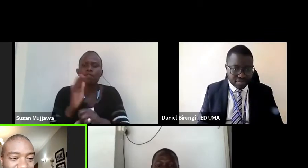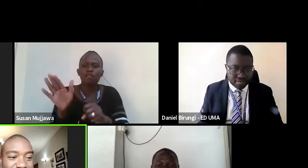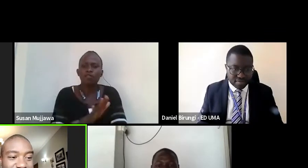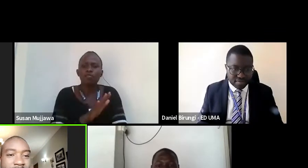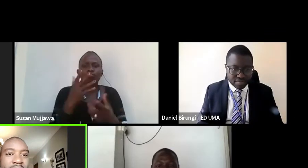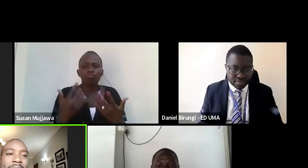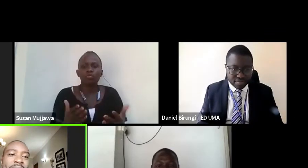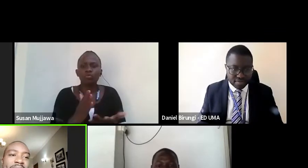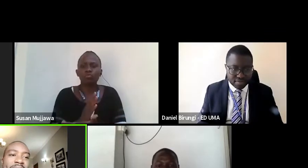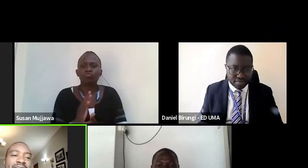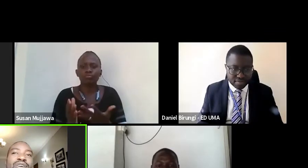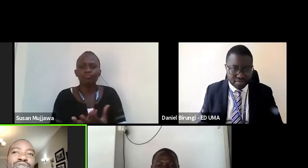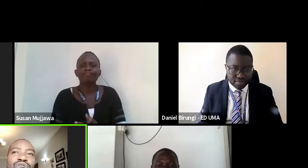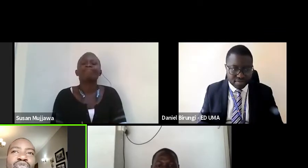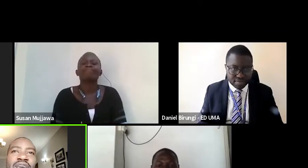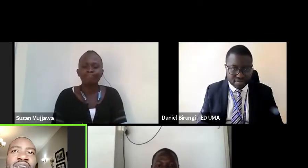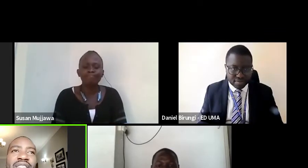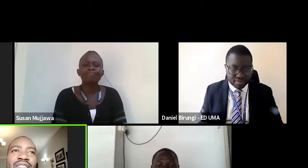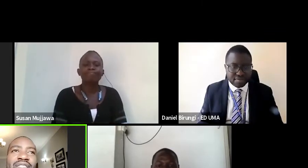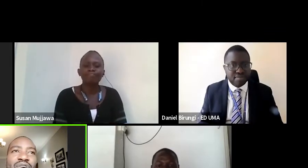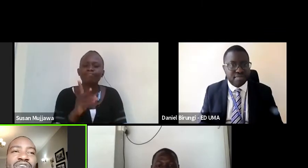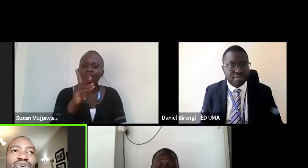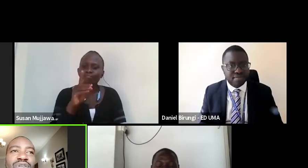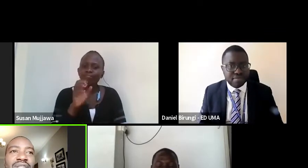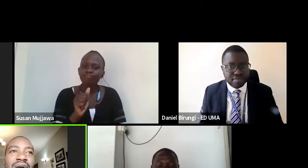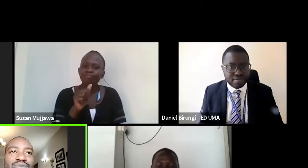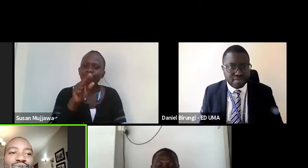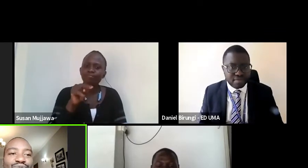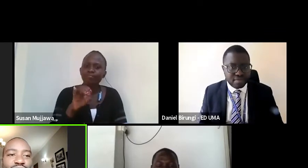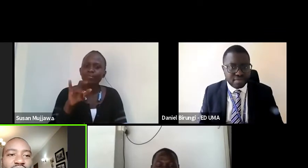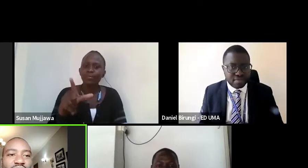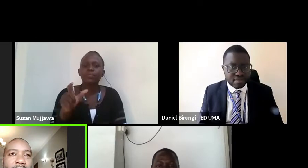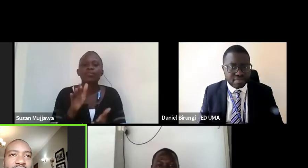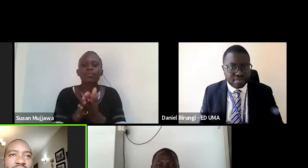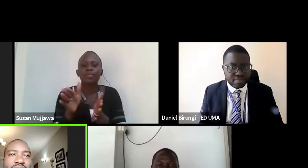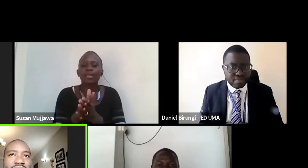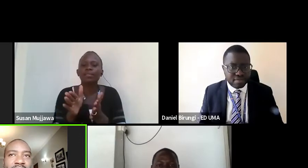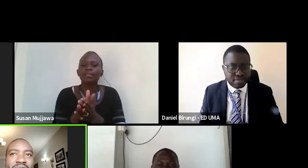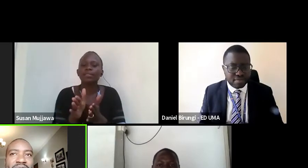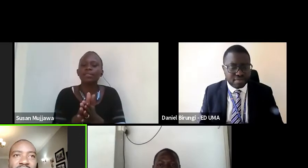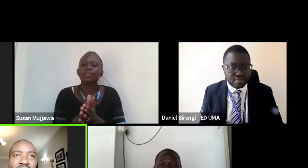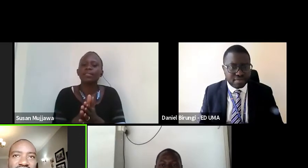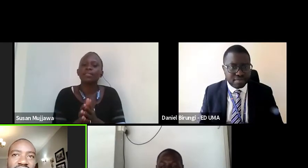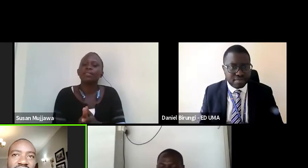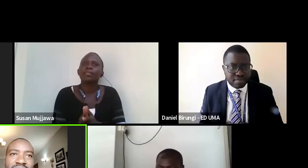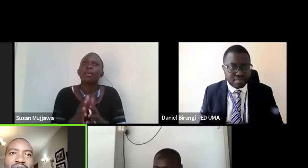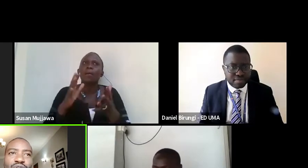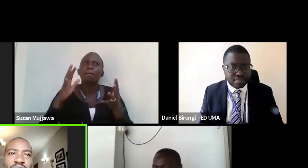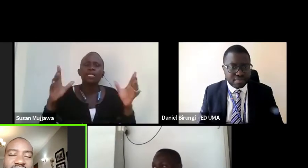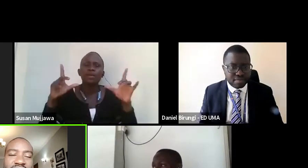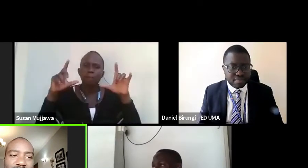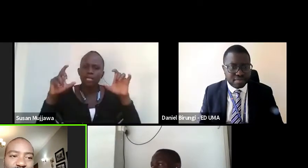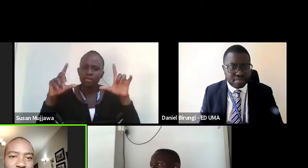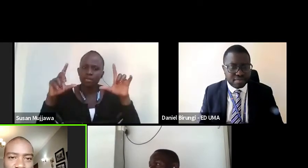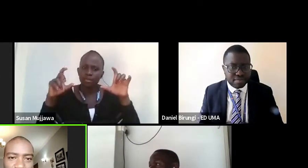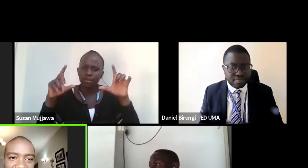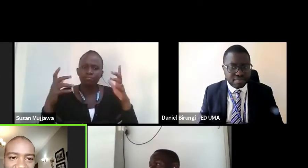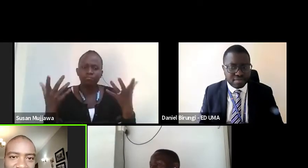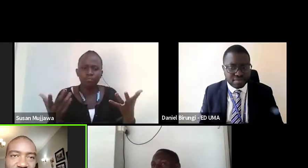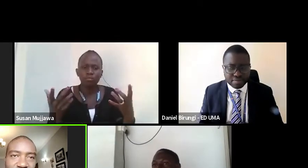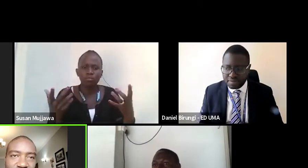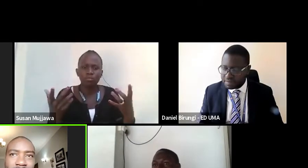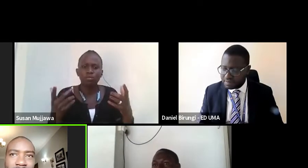get to those. But Daniel, for you to lay the foundation in terms of the bigger picture, the macro picture in terms of